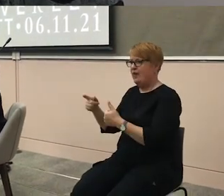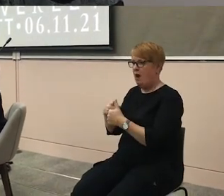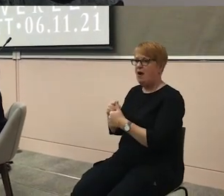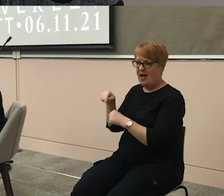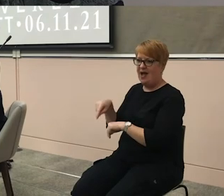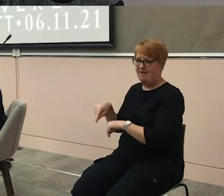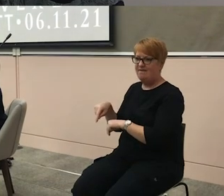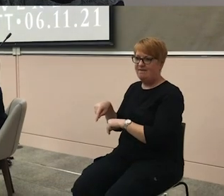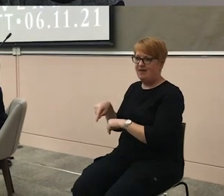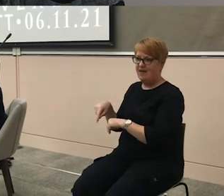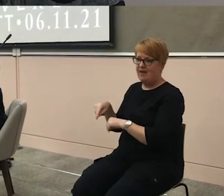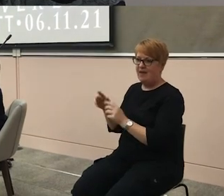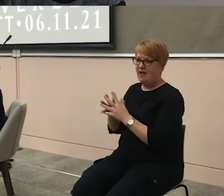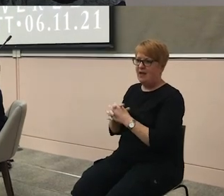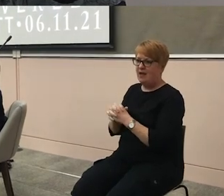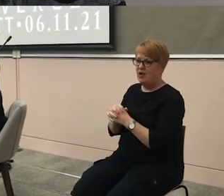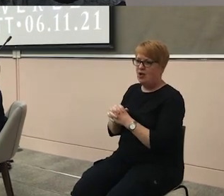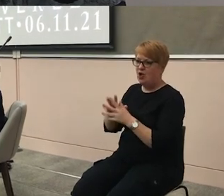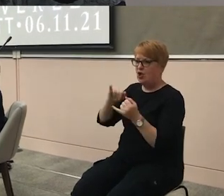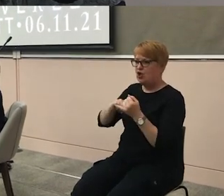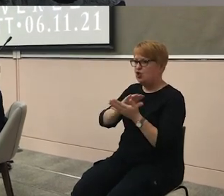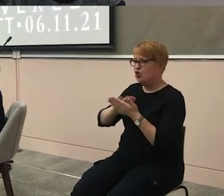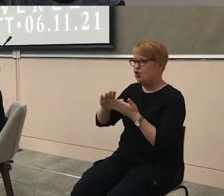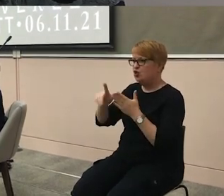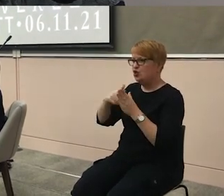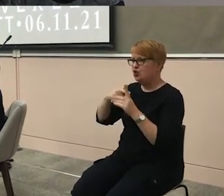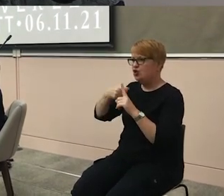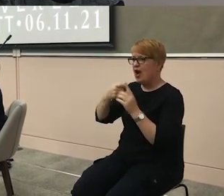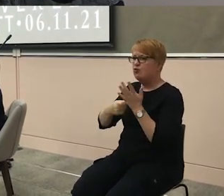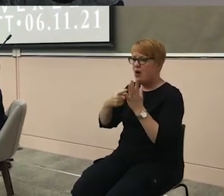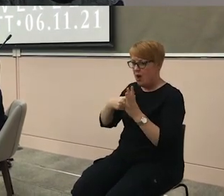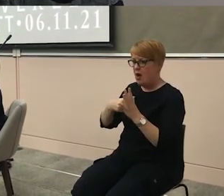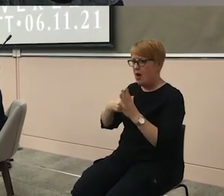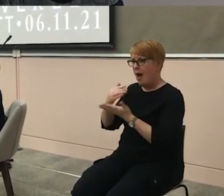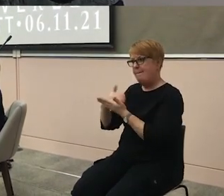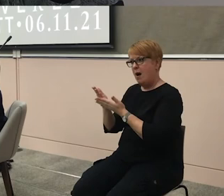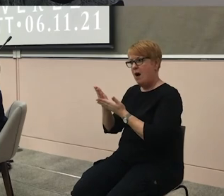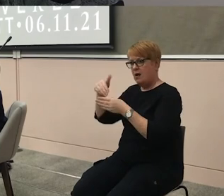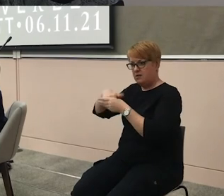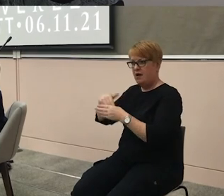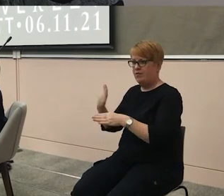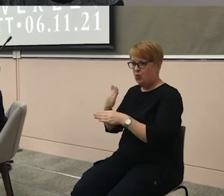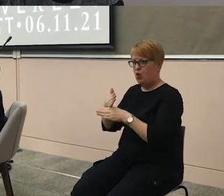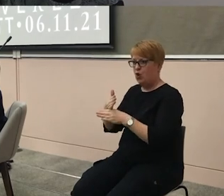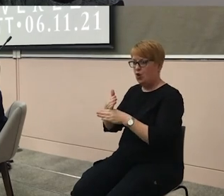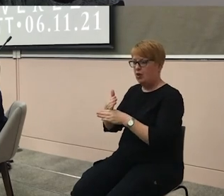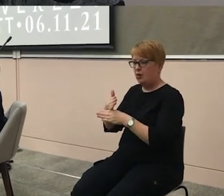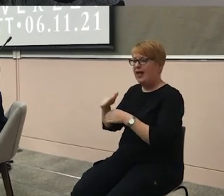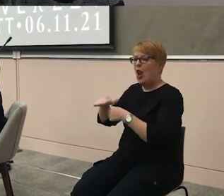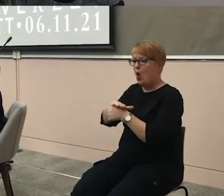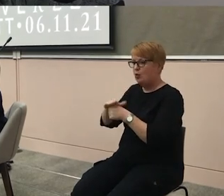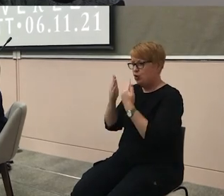And Chakra, who's part of this work, who works in the local studies archive, dropped me